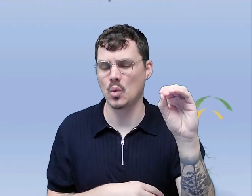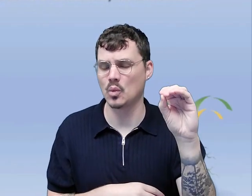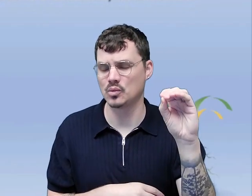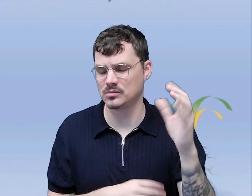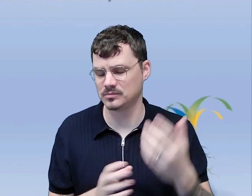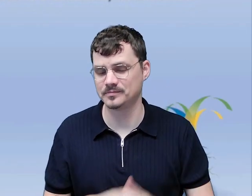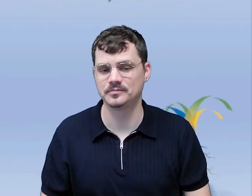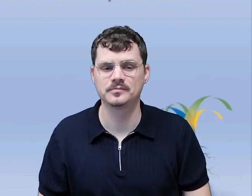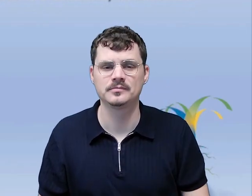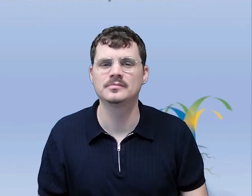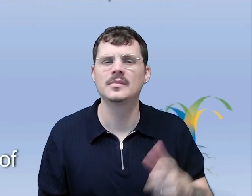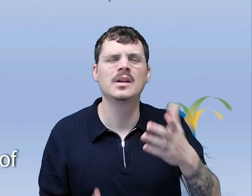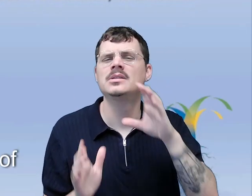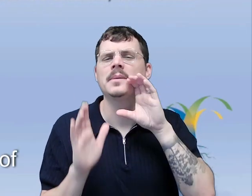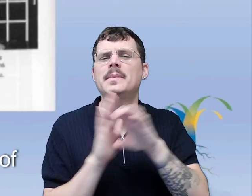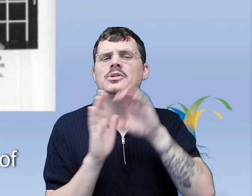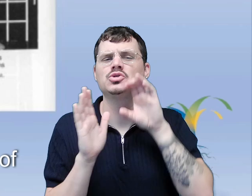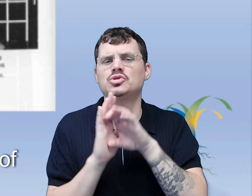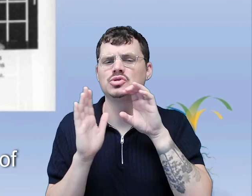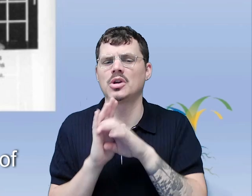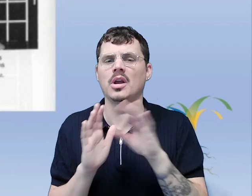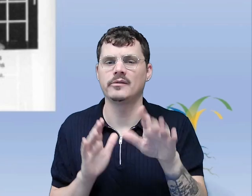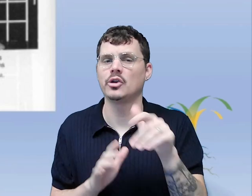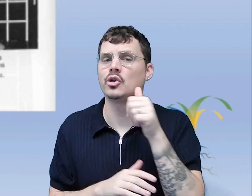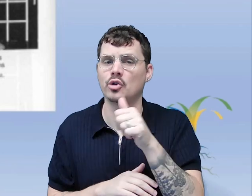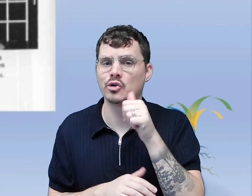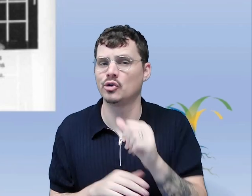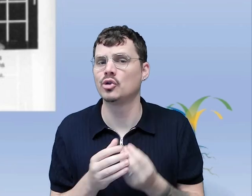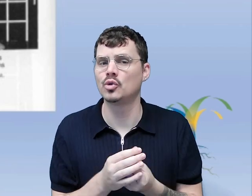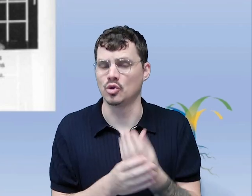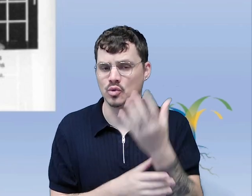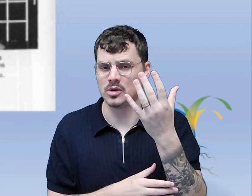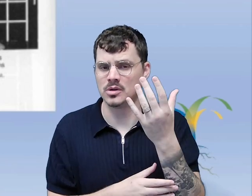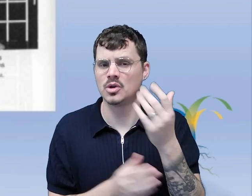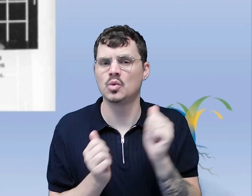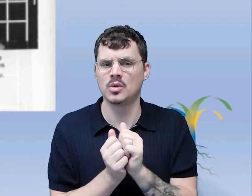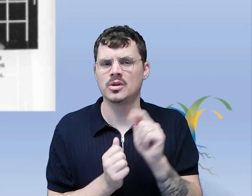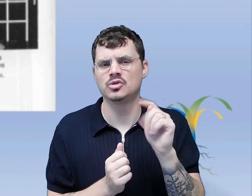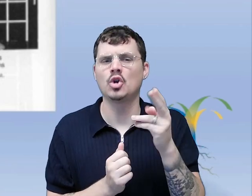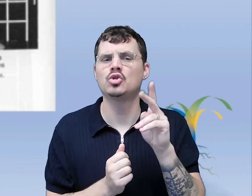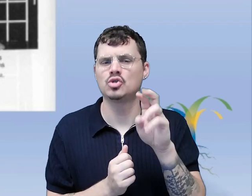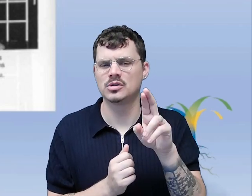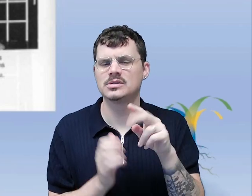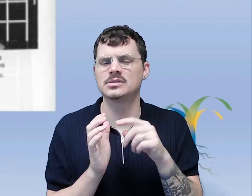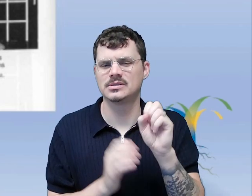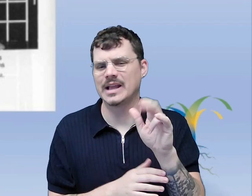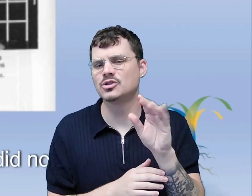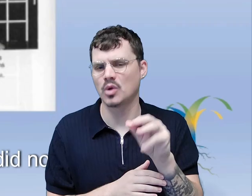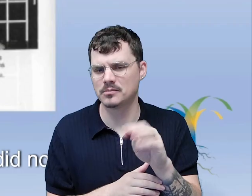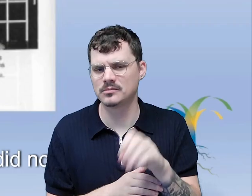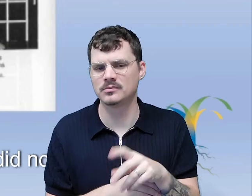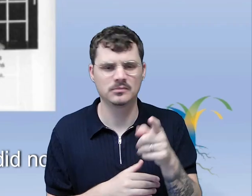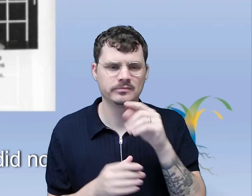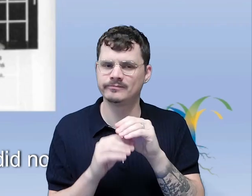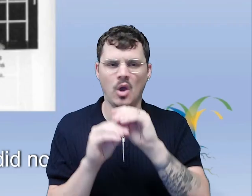45XO. And these are some pictures of a girl growing with Turner syndrome. This